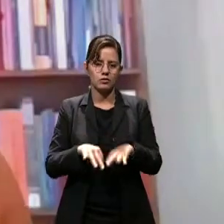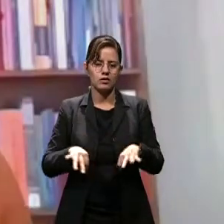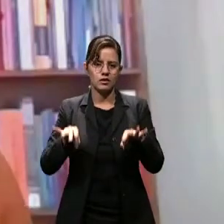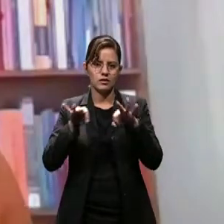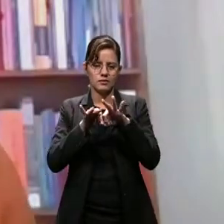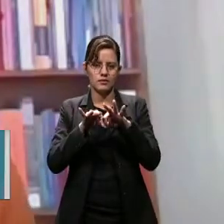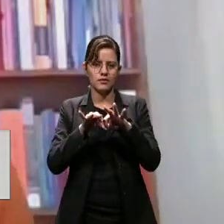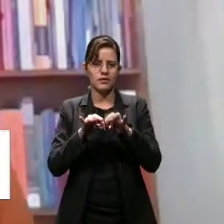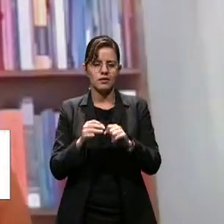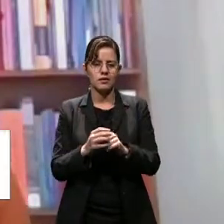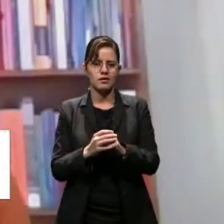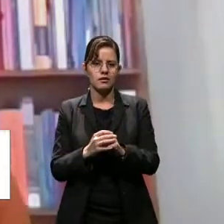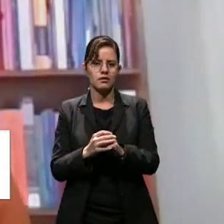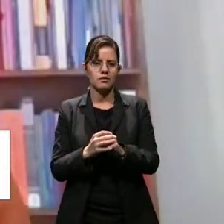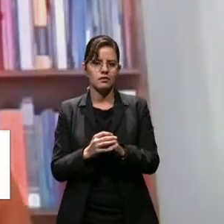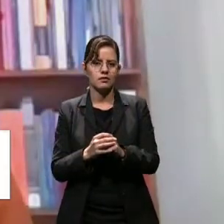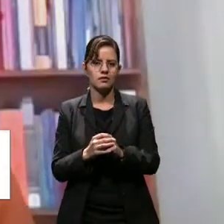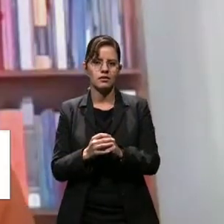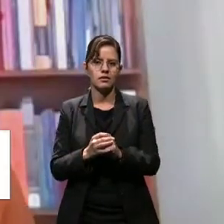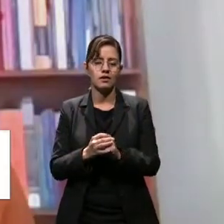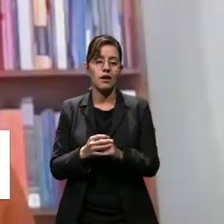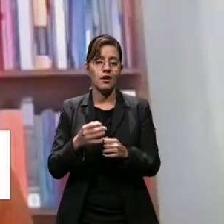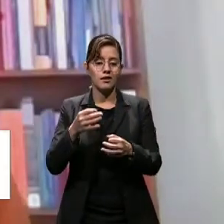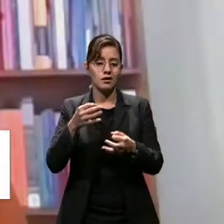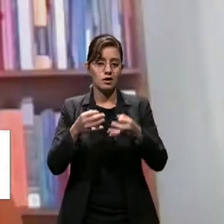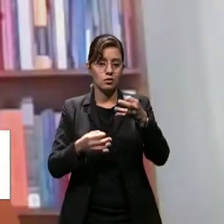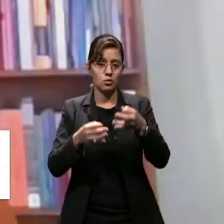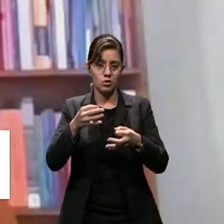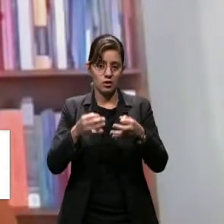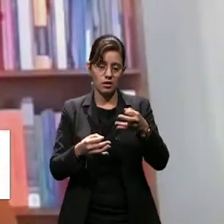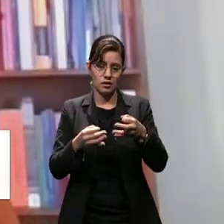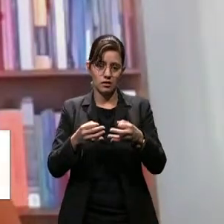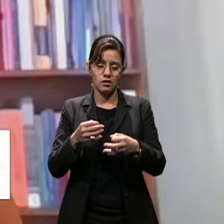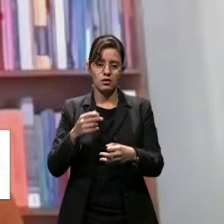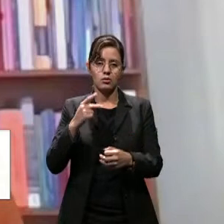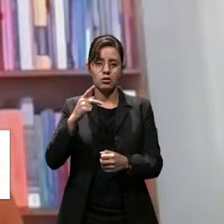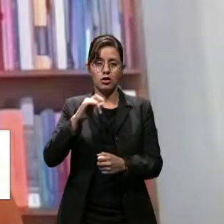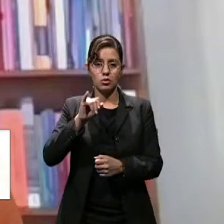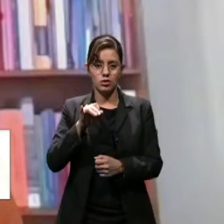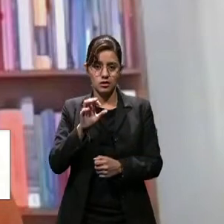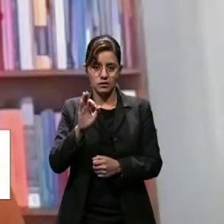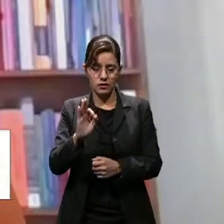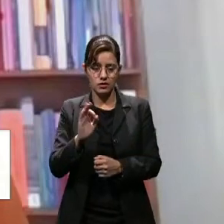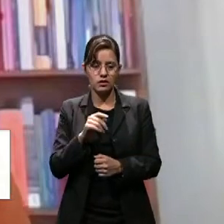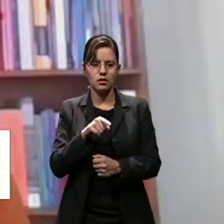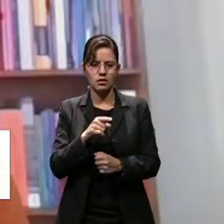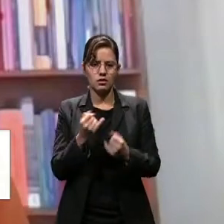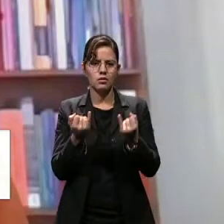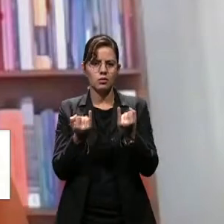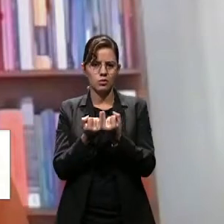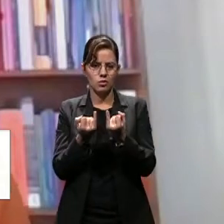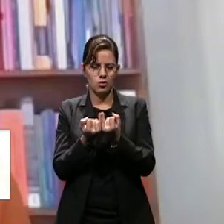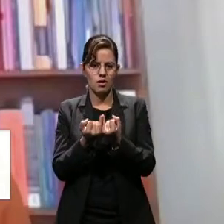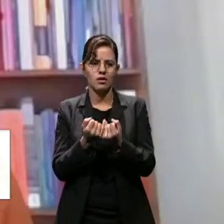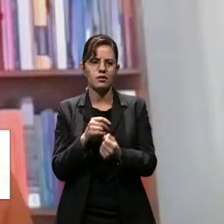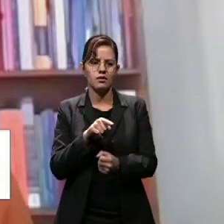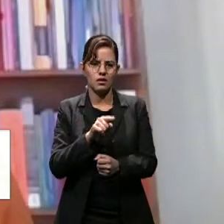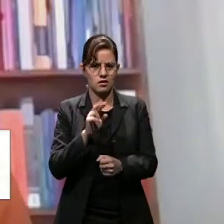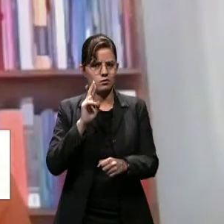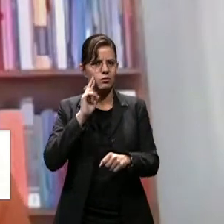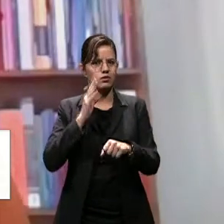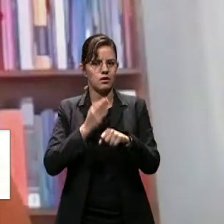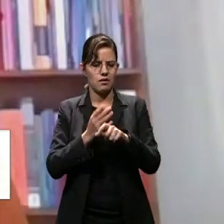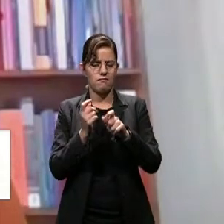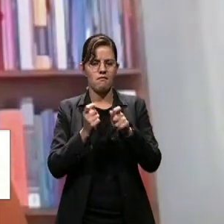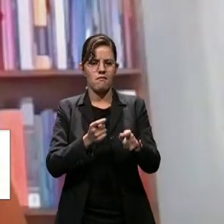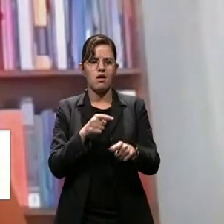that can be played or that the judiciary has played in terms of